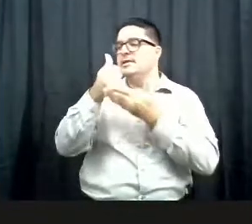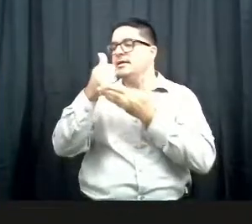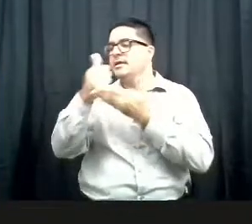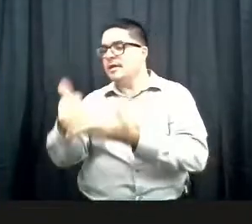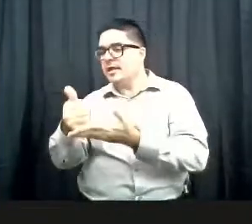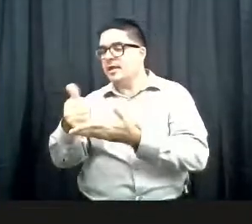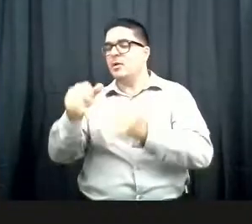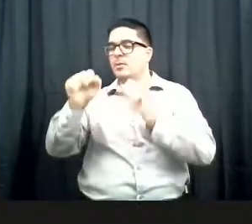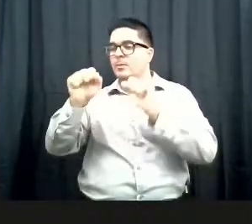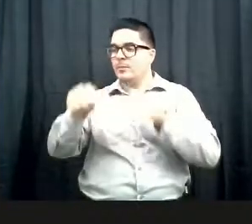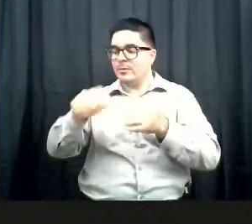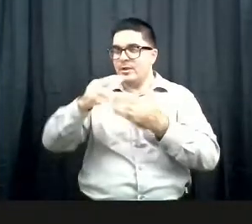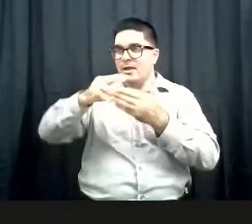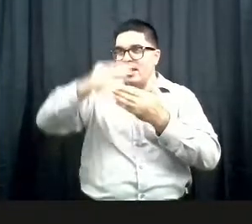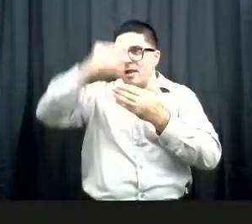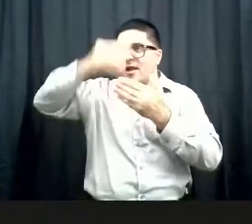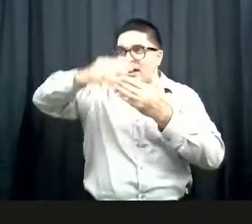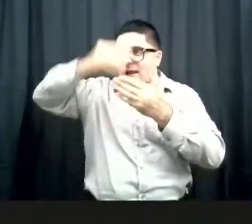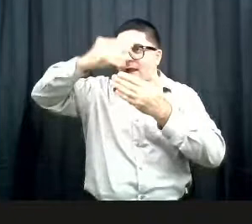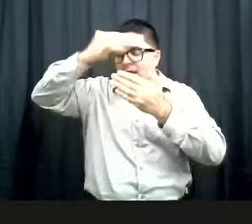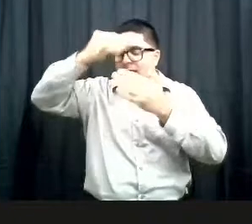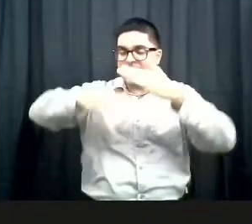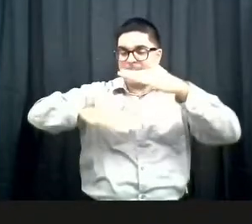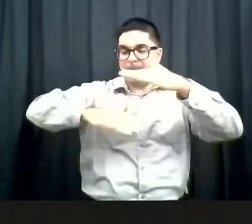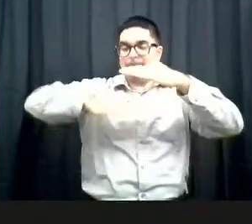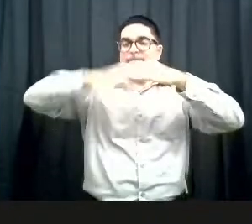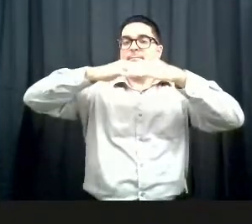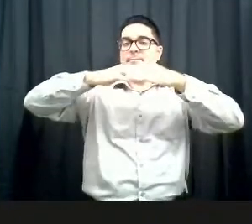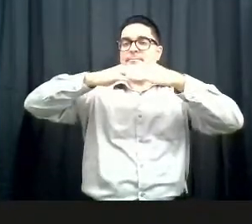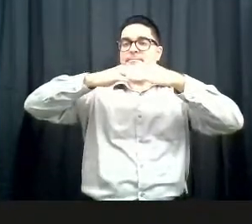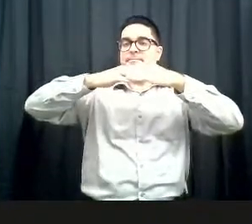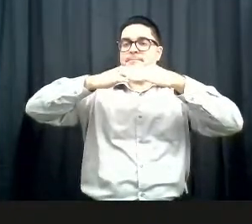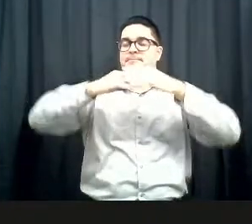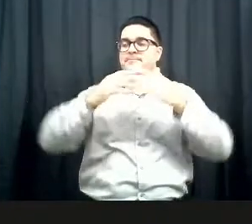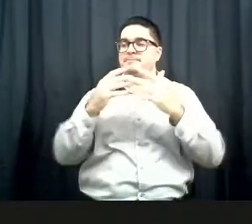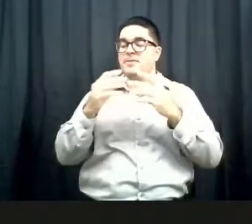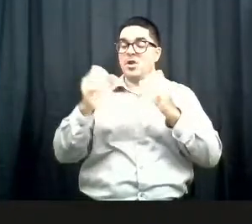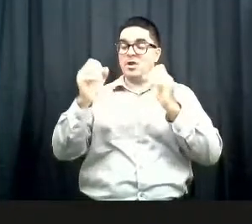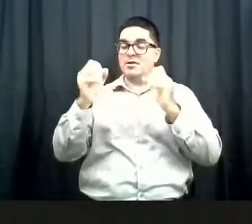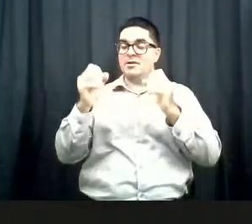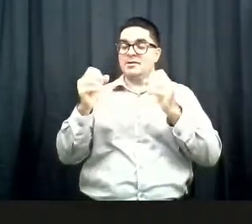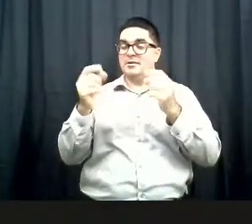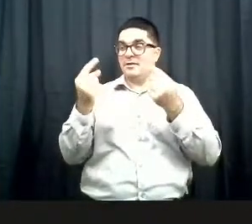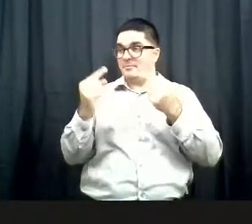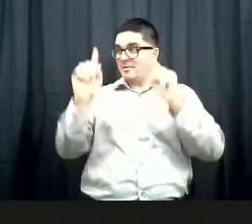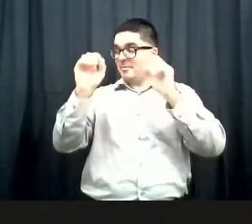gap so that they have an opportunity to have a life that is, at least a